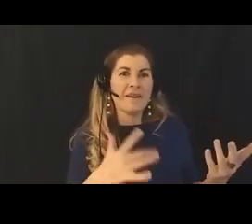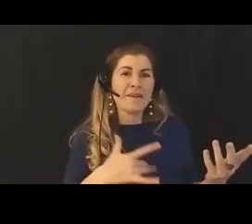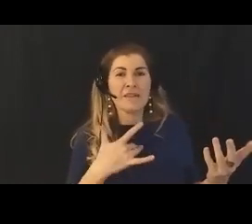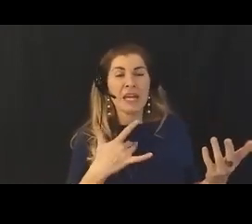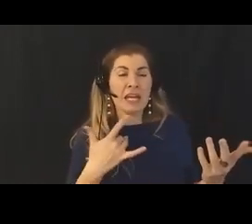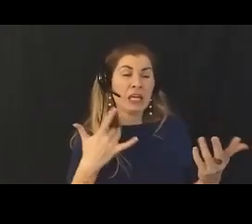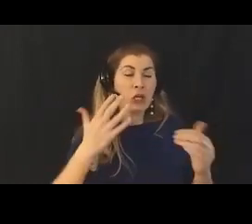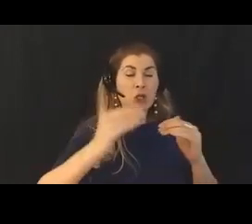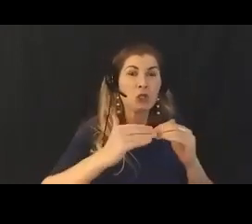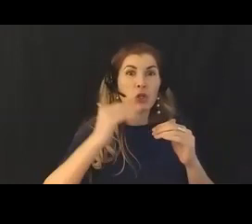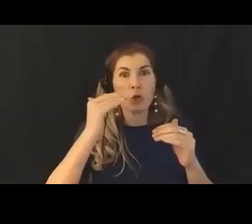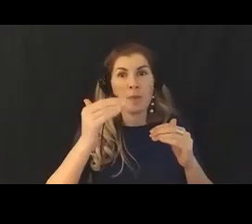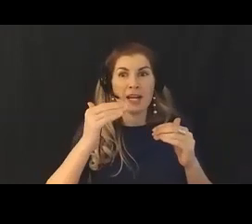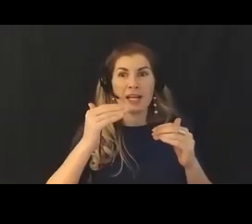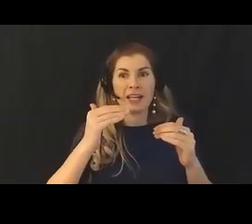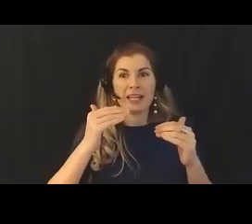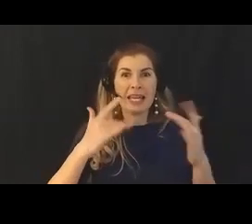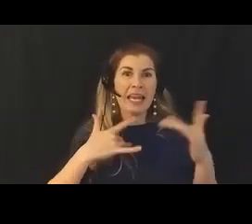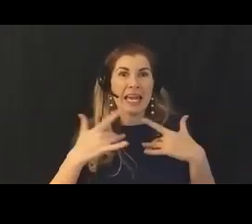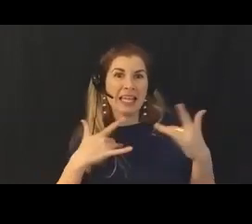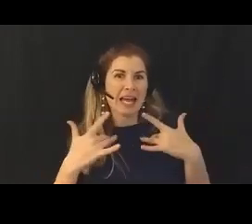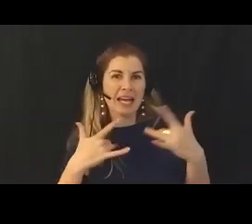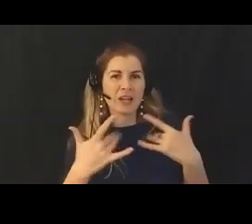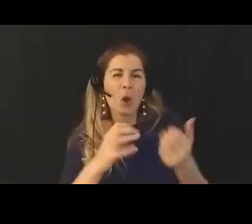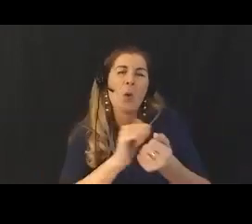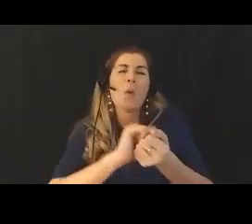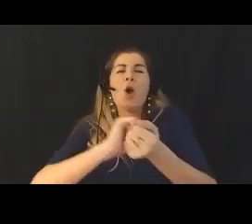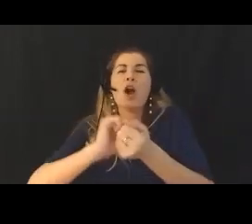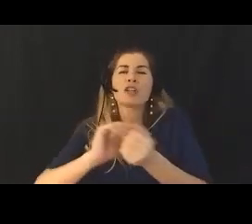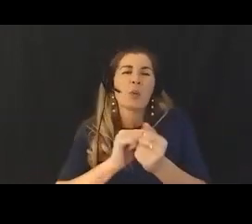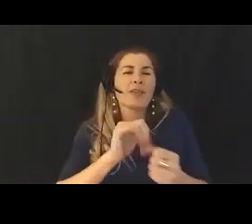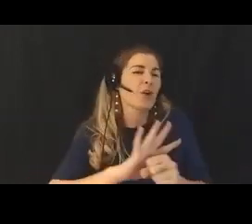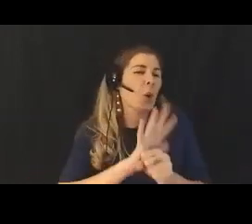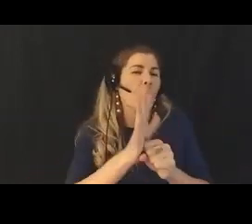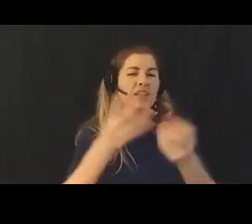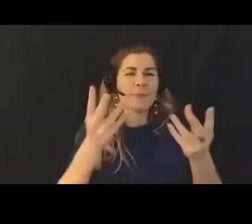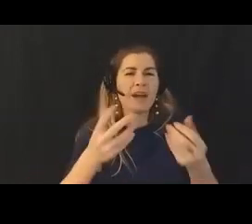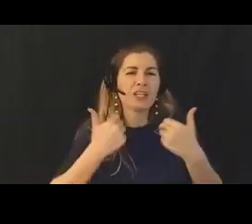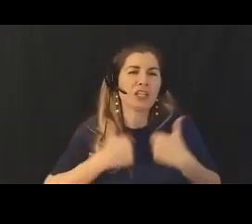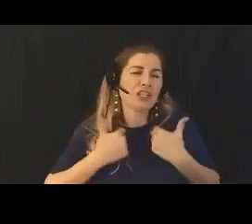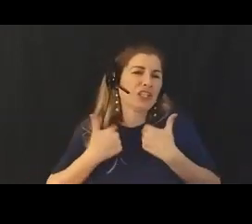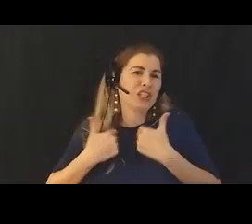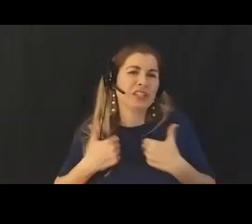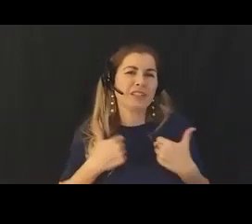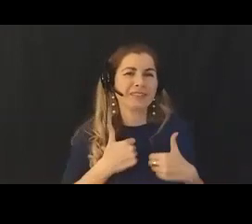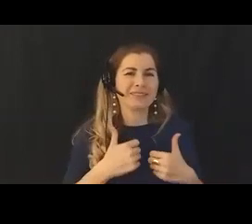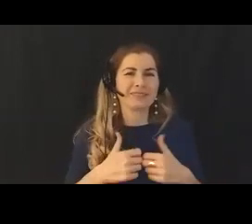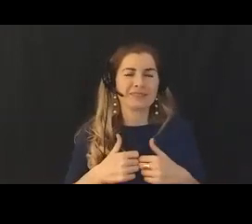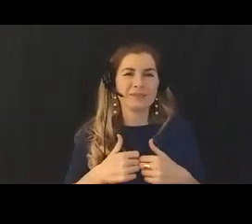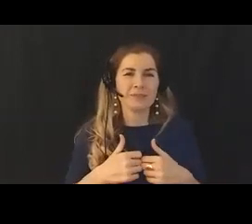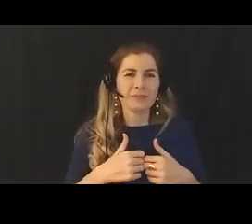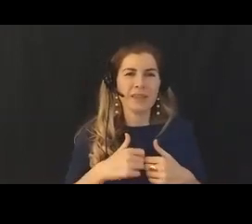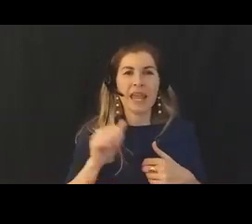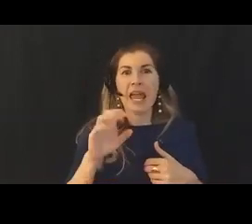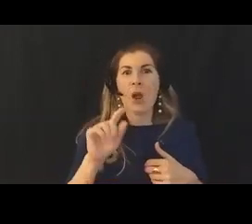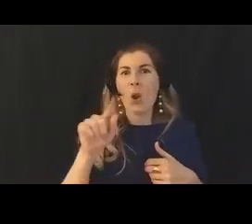Feeling too much anxiety? Wash it away with the COVID sponge. Only